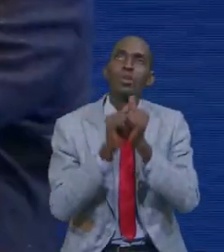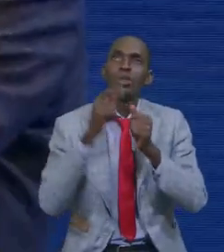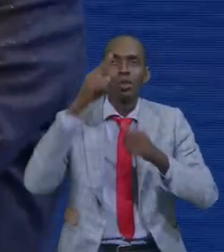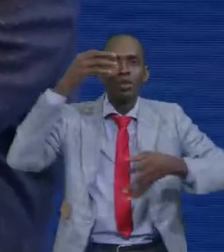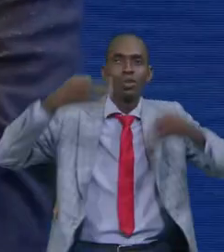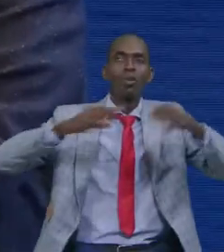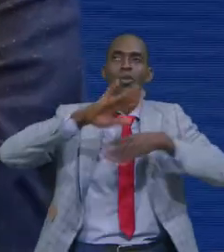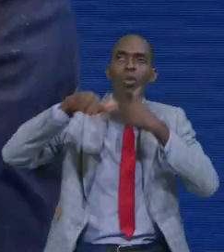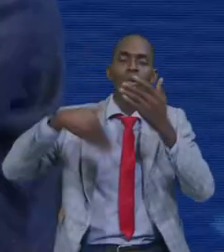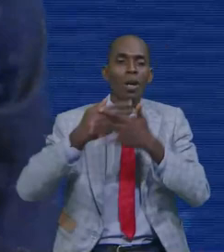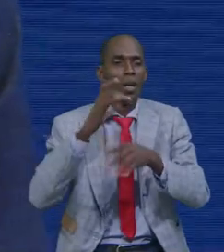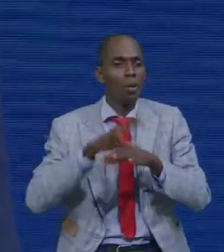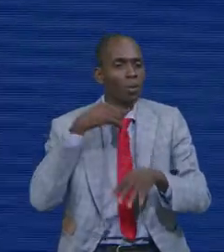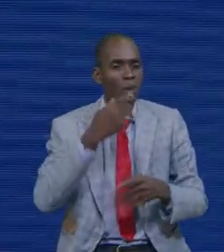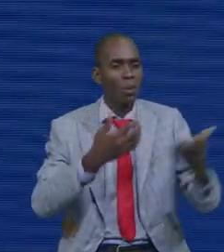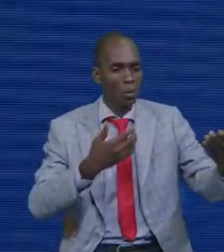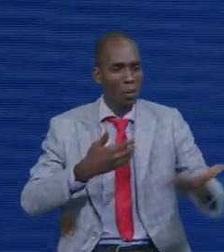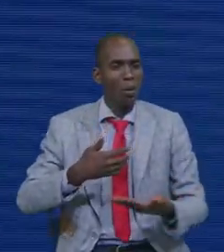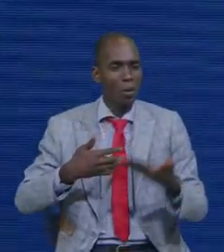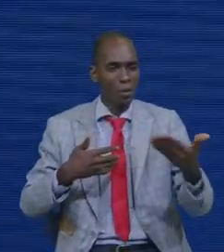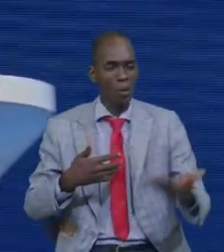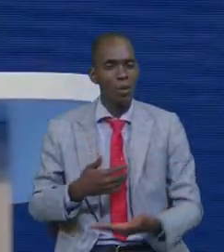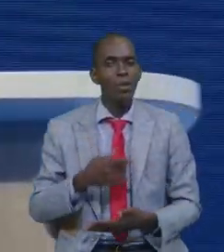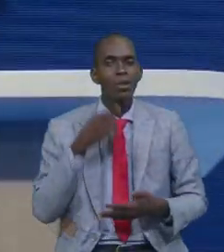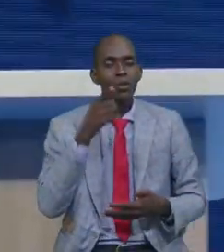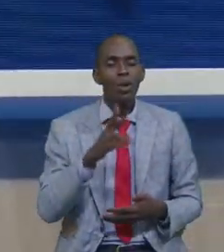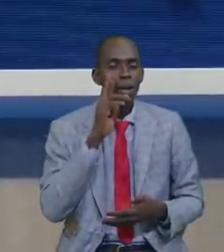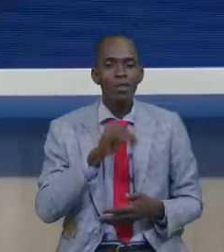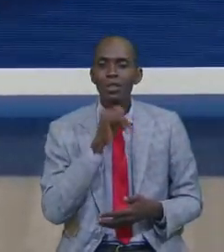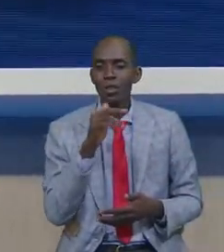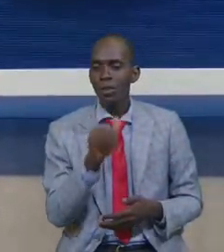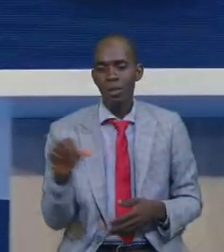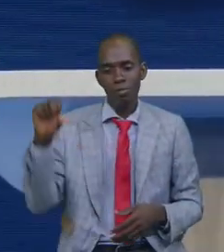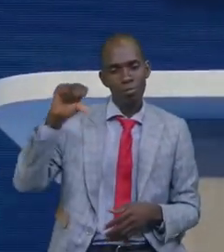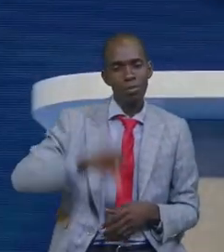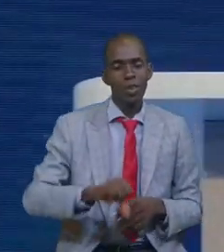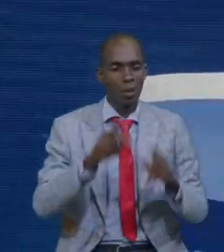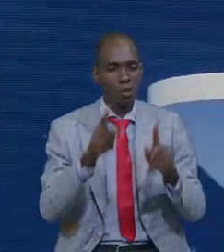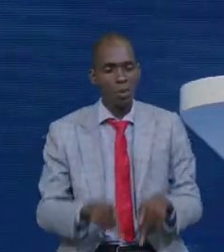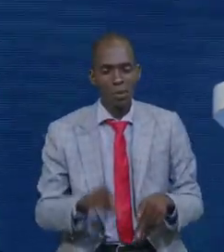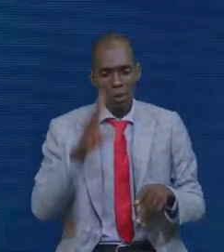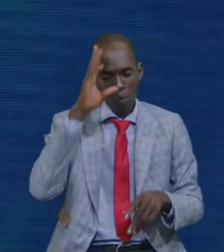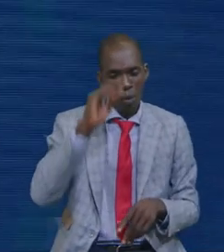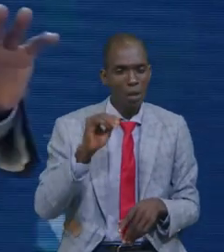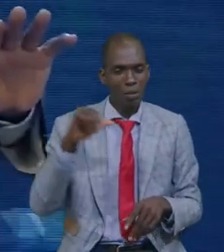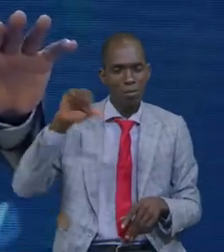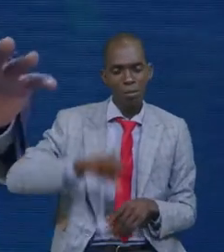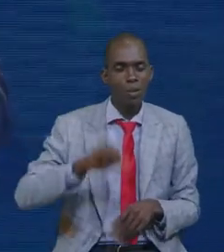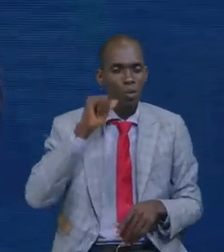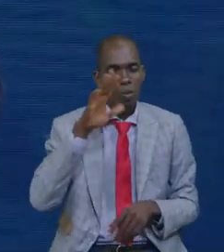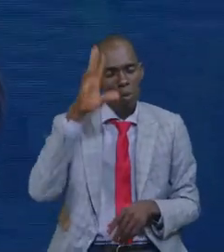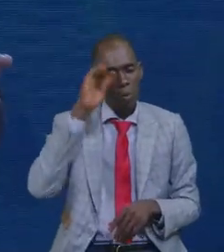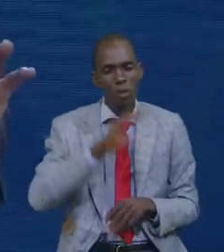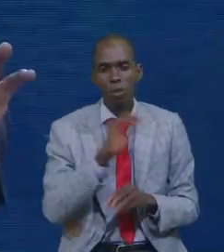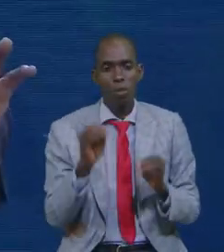earth, he will say, come in, come in. You are not a condemned man, a condemned woman anymore. You are a converted